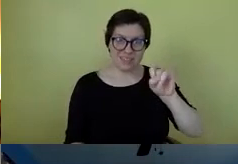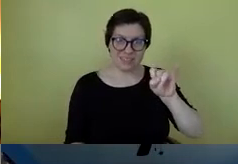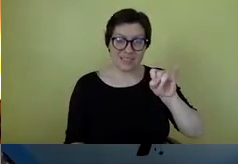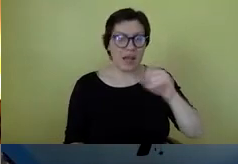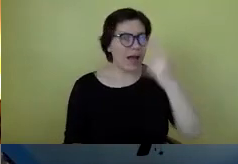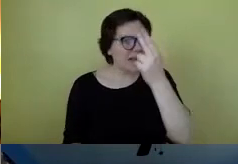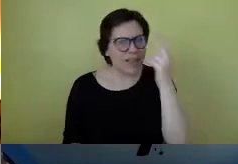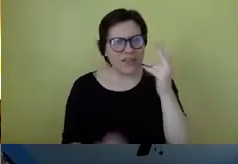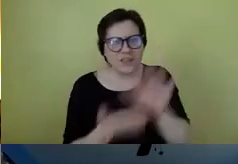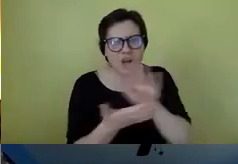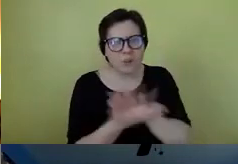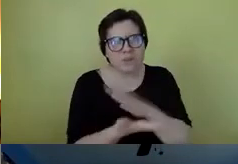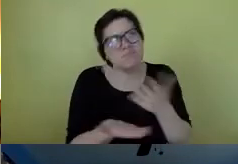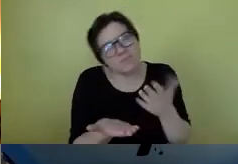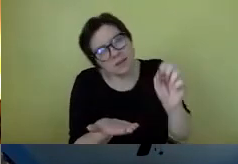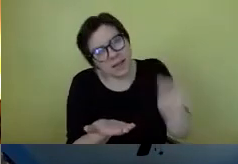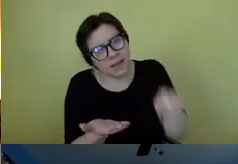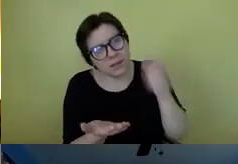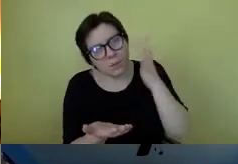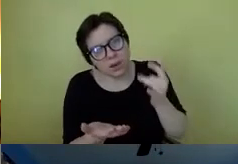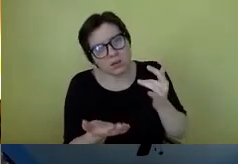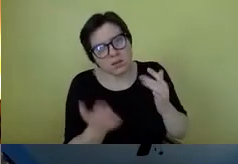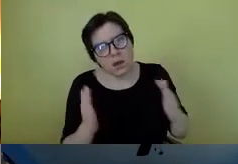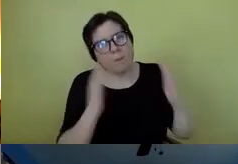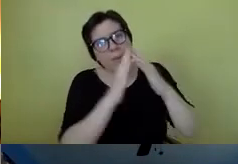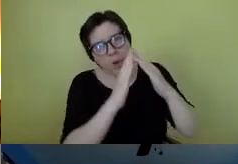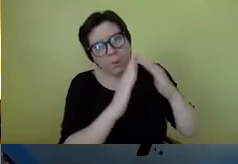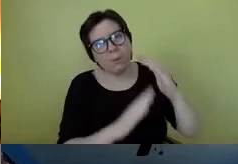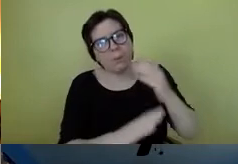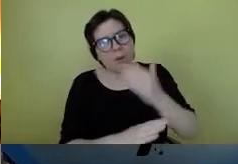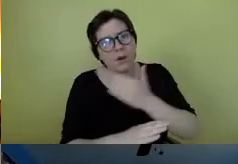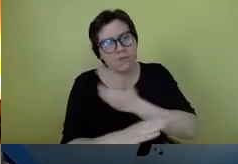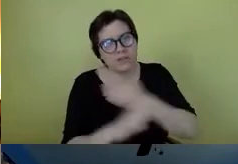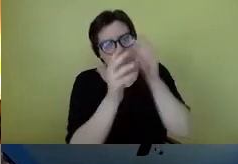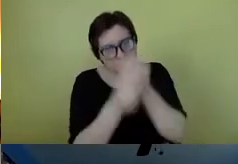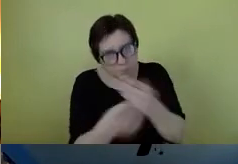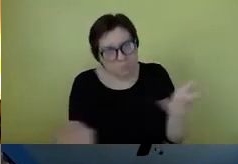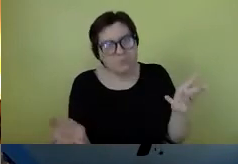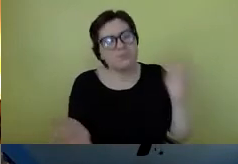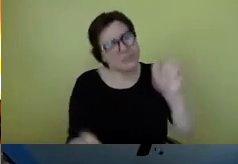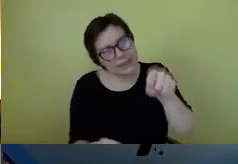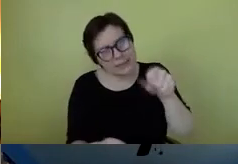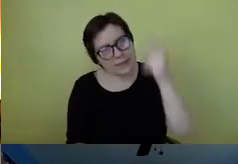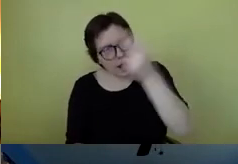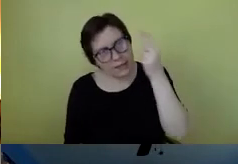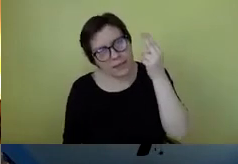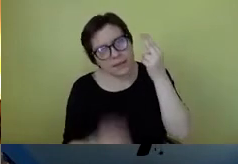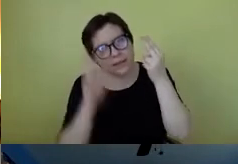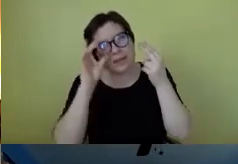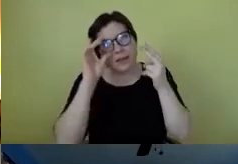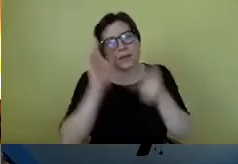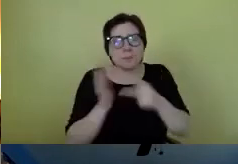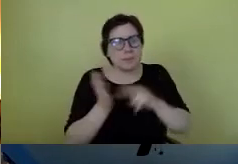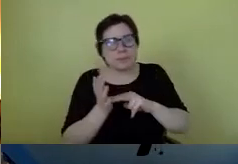was Catholic insofar as it was issued by the Roman Pontiff. It was Catholic so far that it